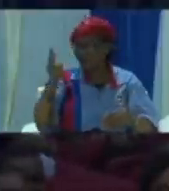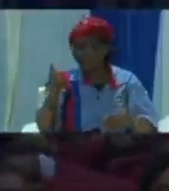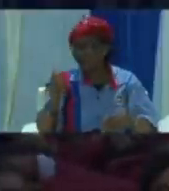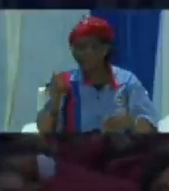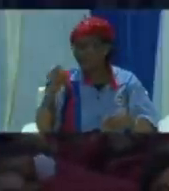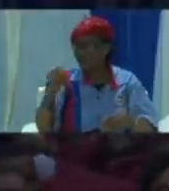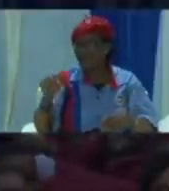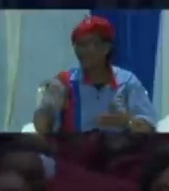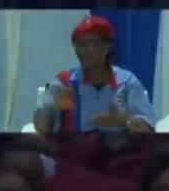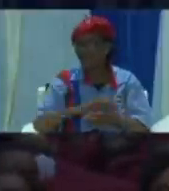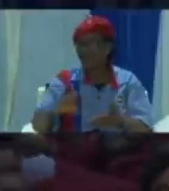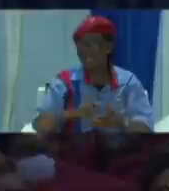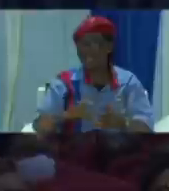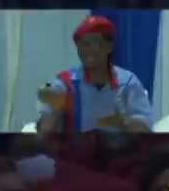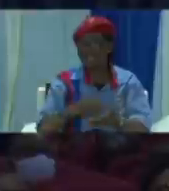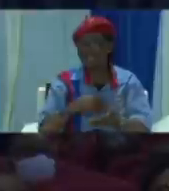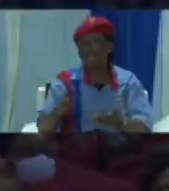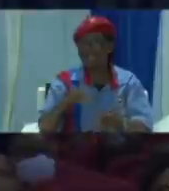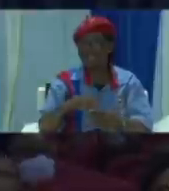I didn't understand what they were